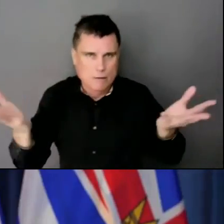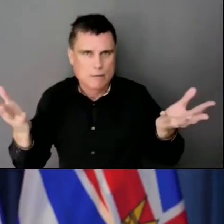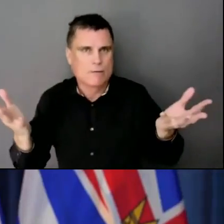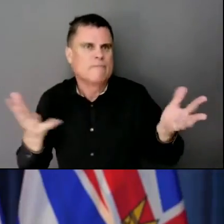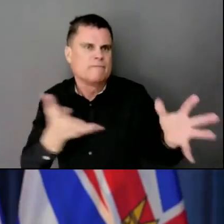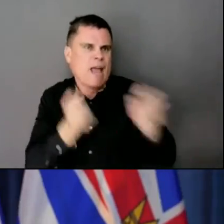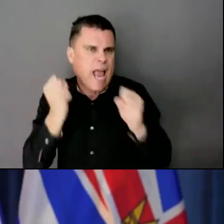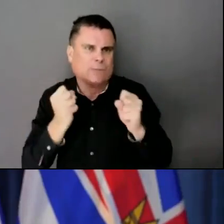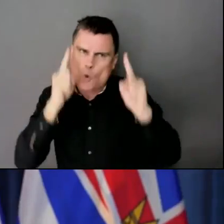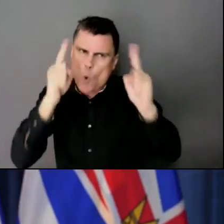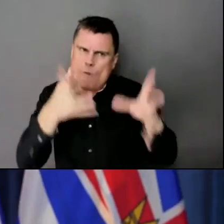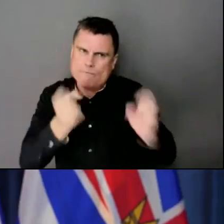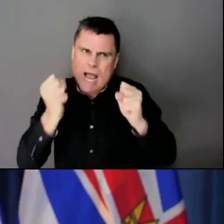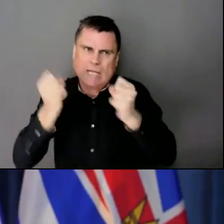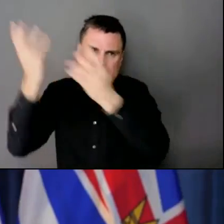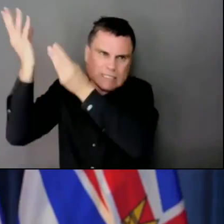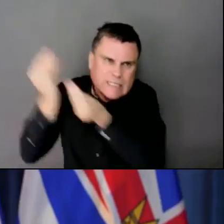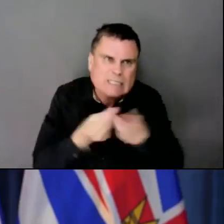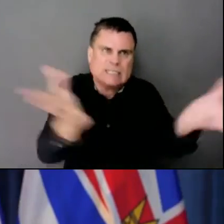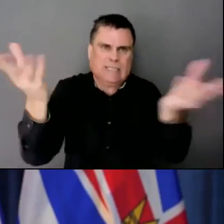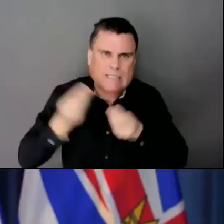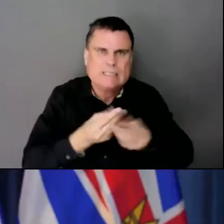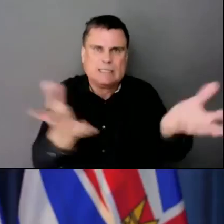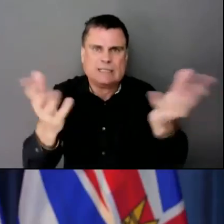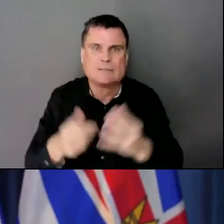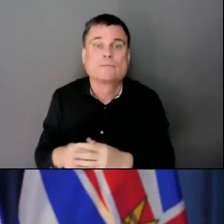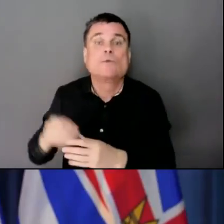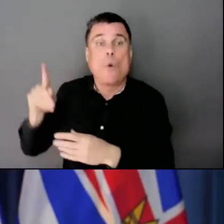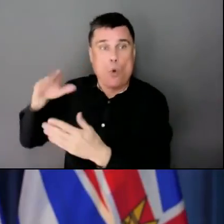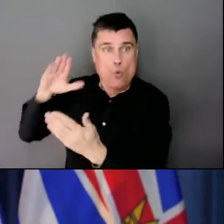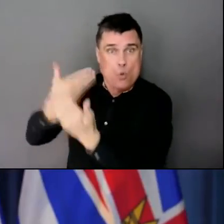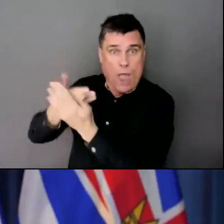of new vaccines that have not yet been approved, that will allow us